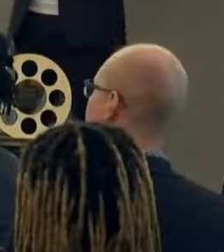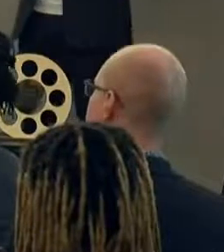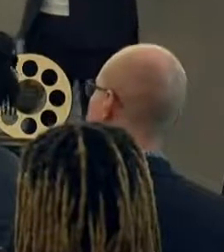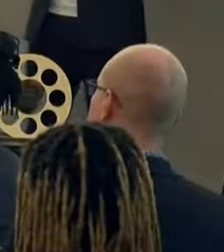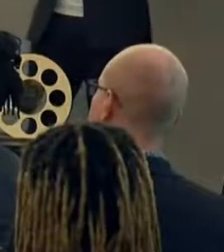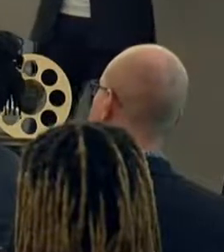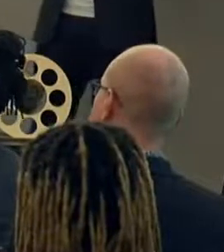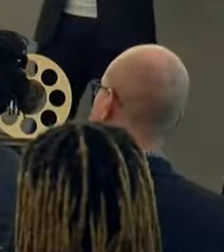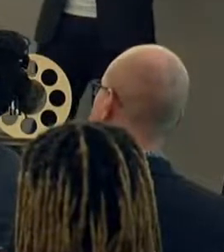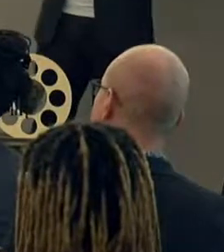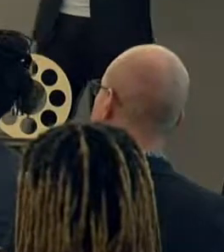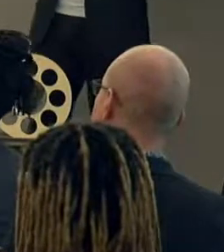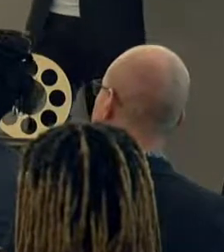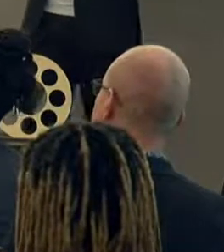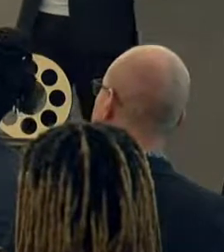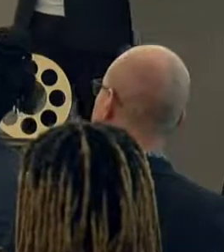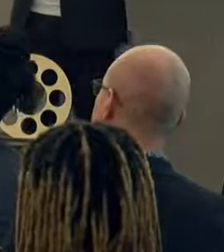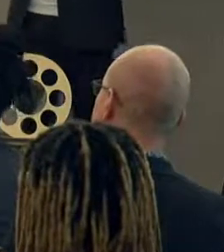Thank you.